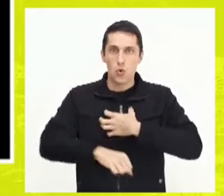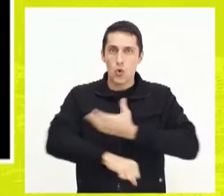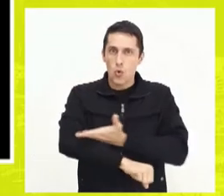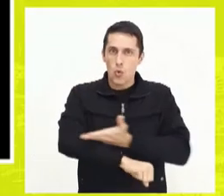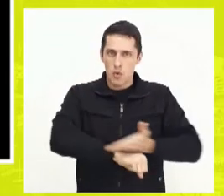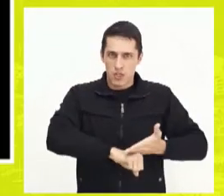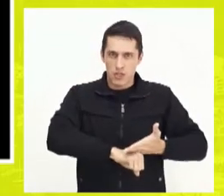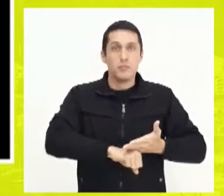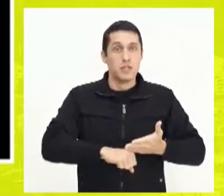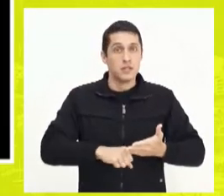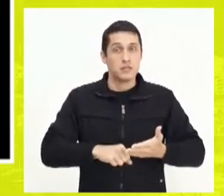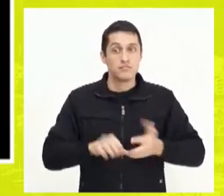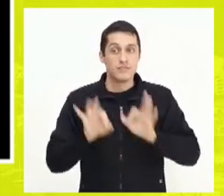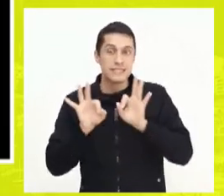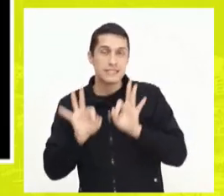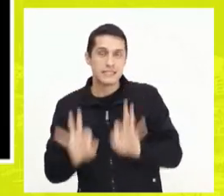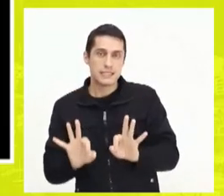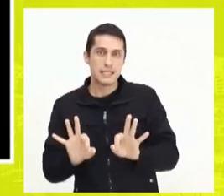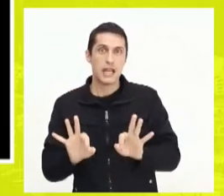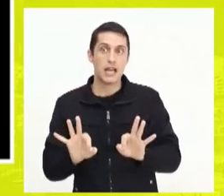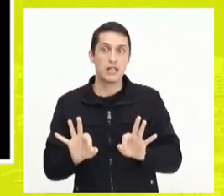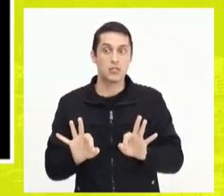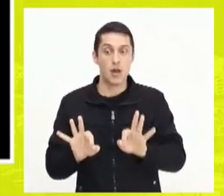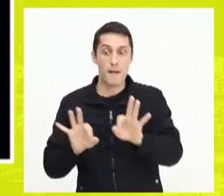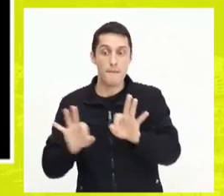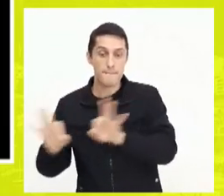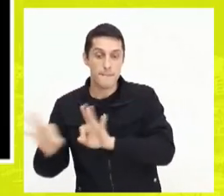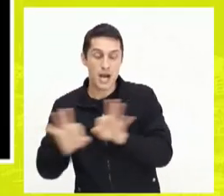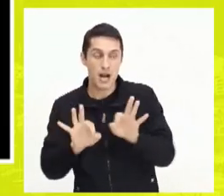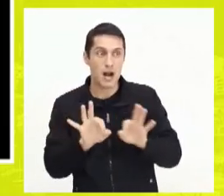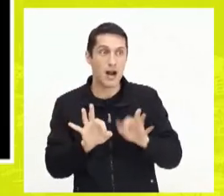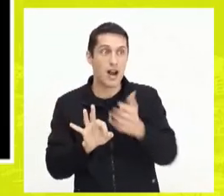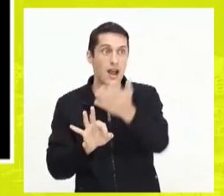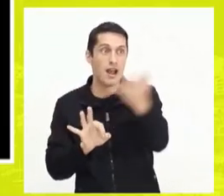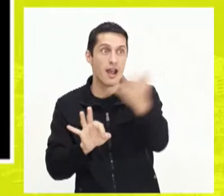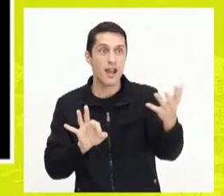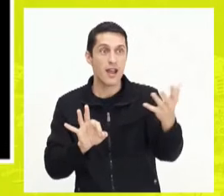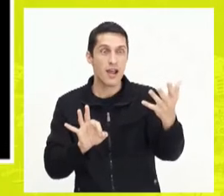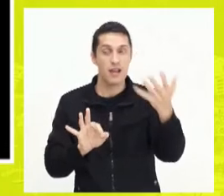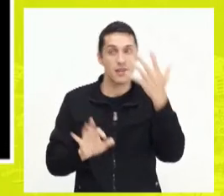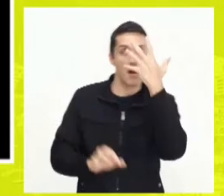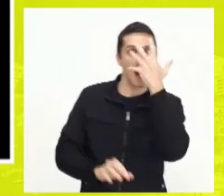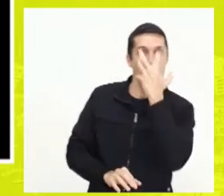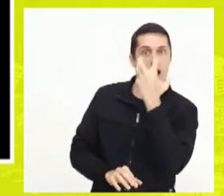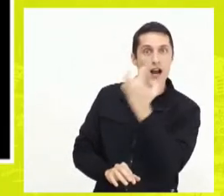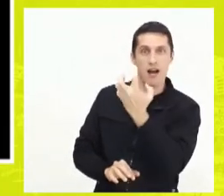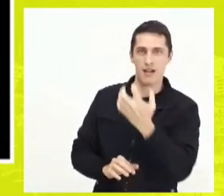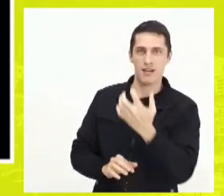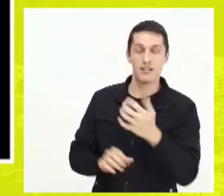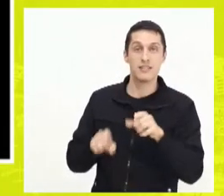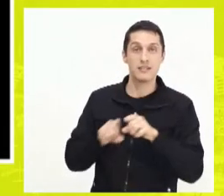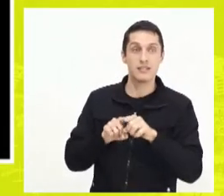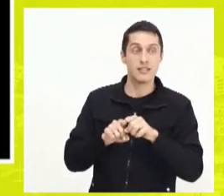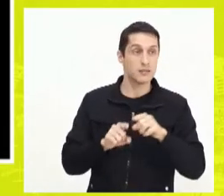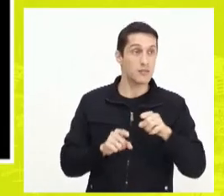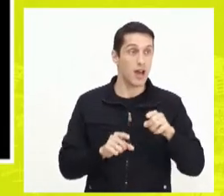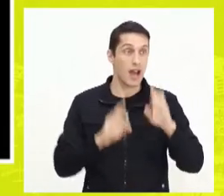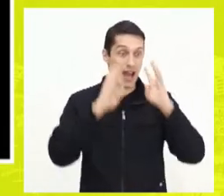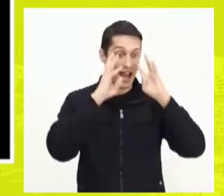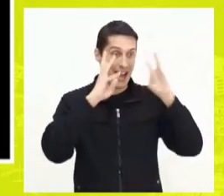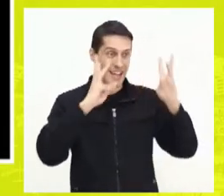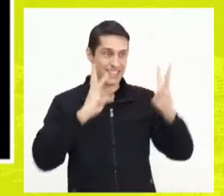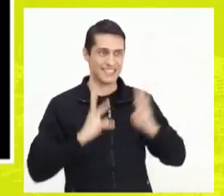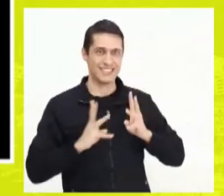psychology is very effective keeping things attractive because they are also